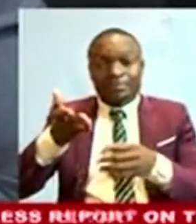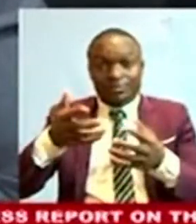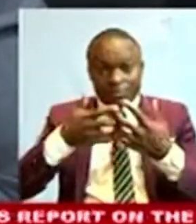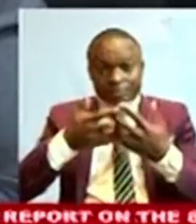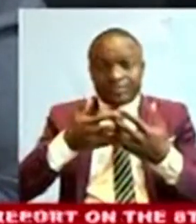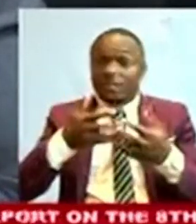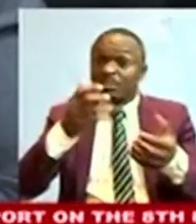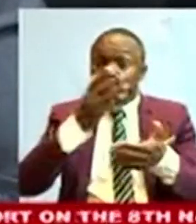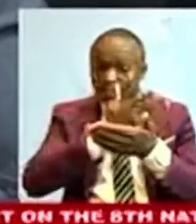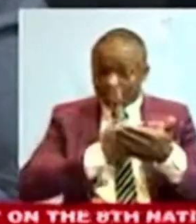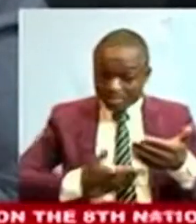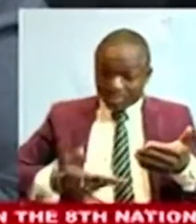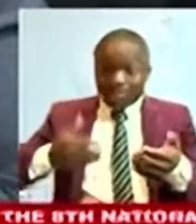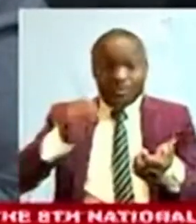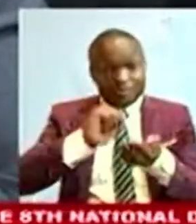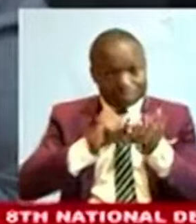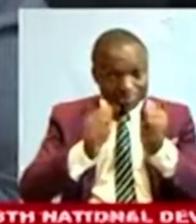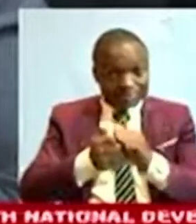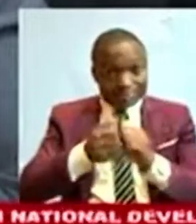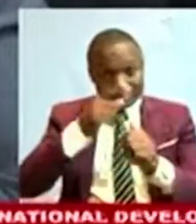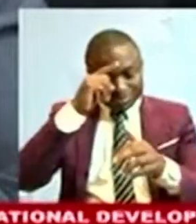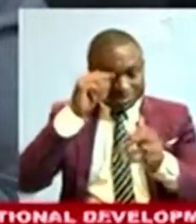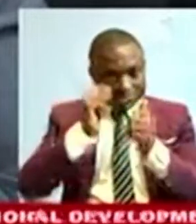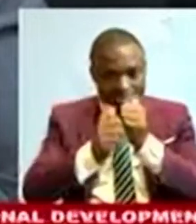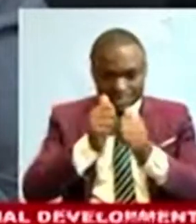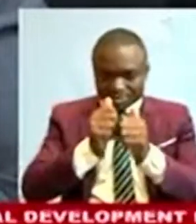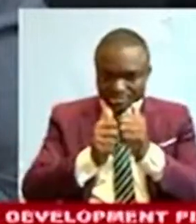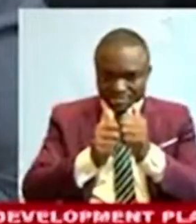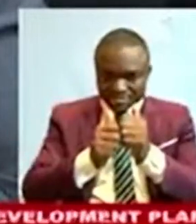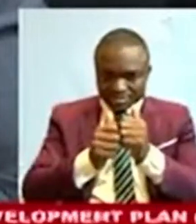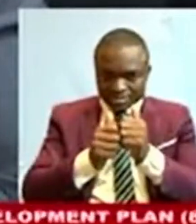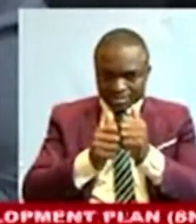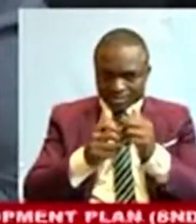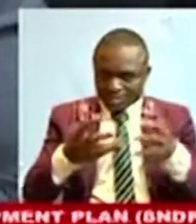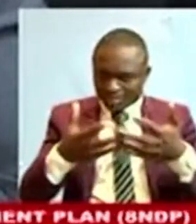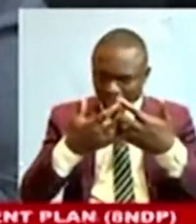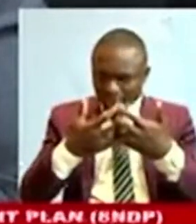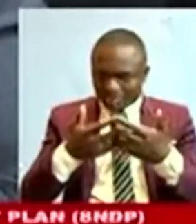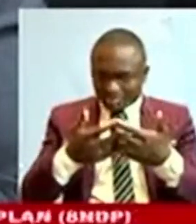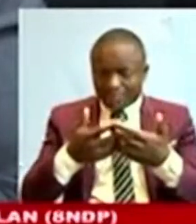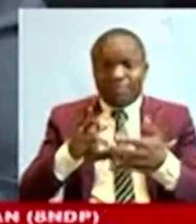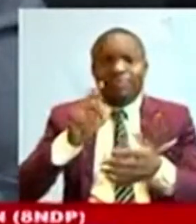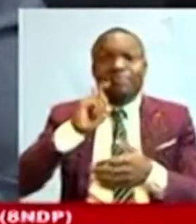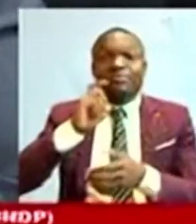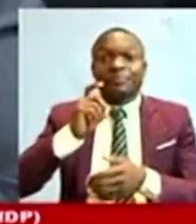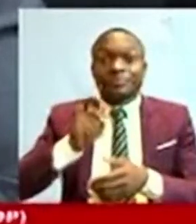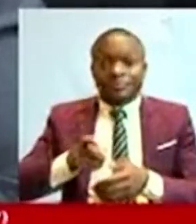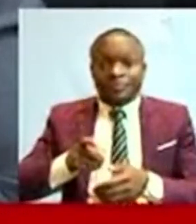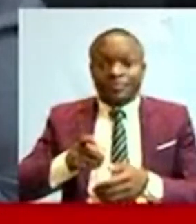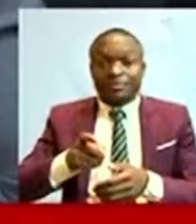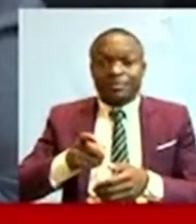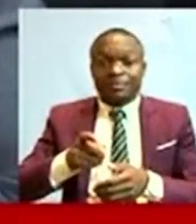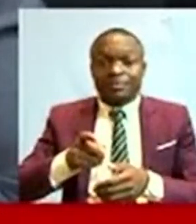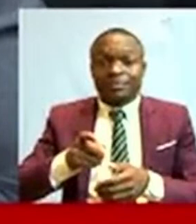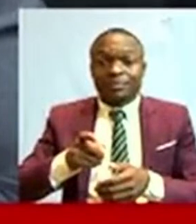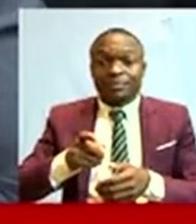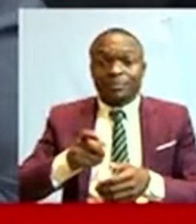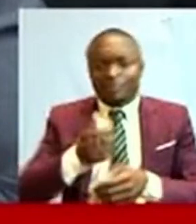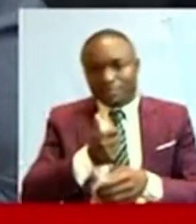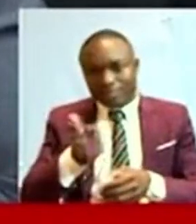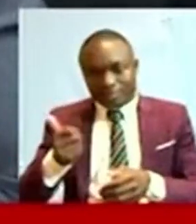well, because chemotherapeutic reagents should have been affected the same way all other